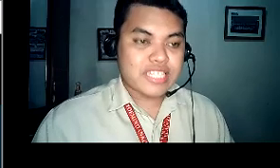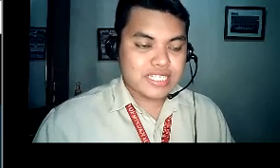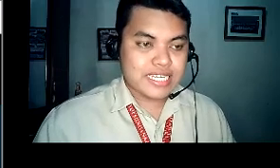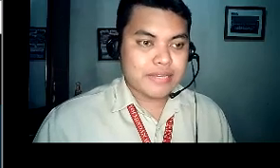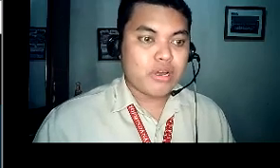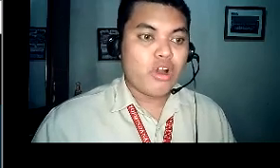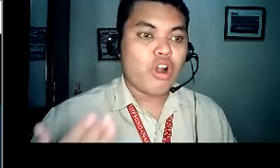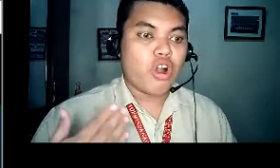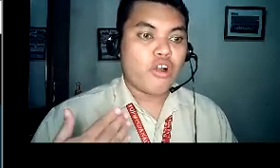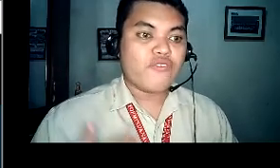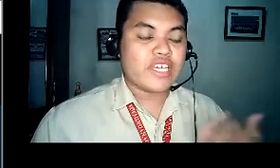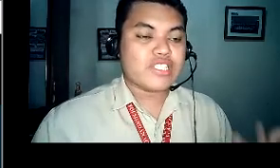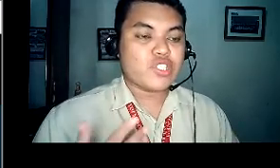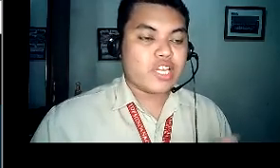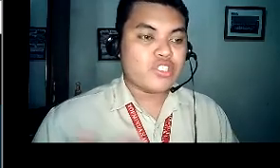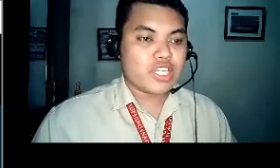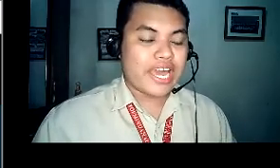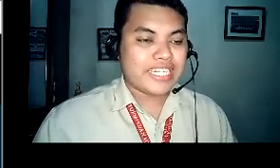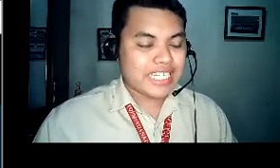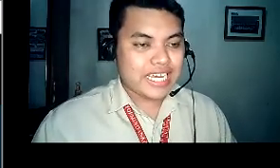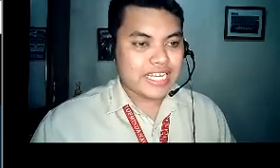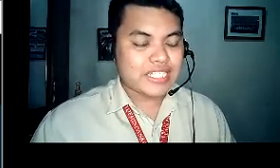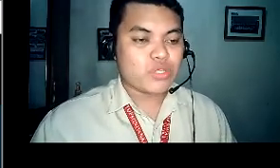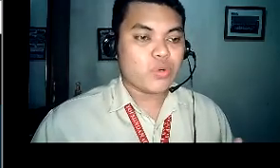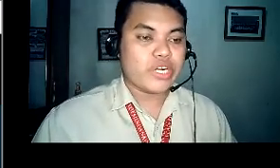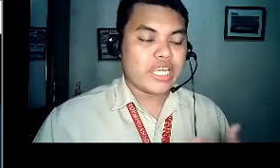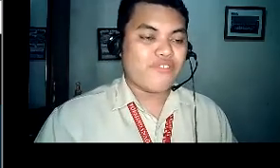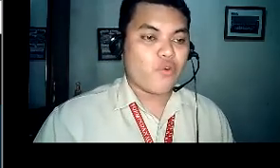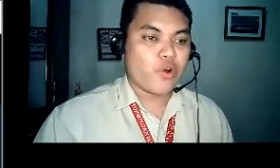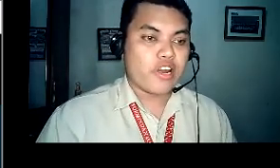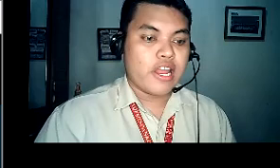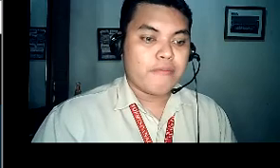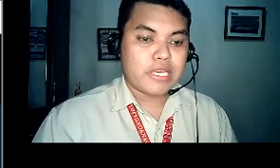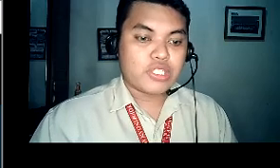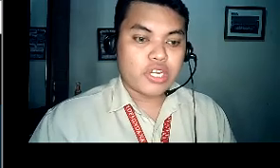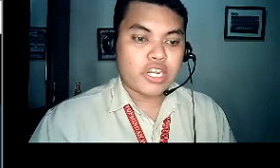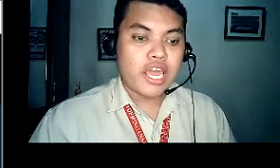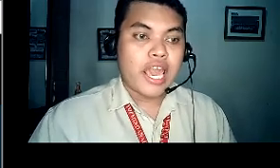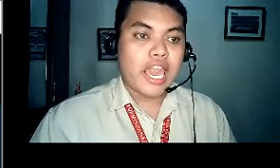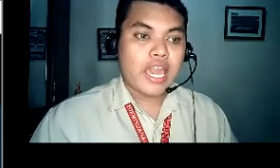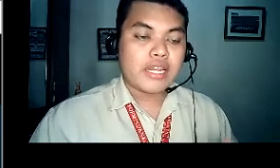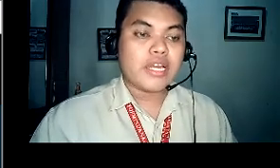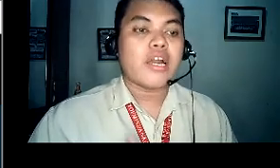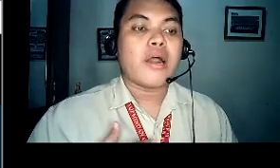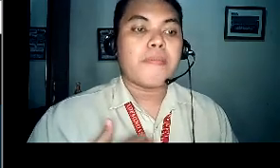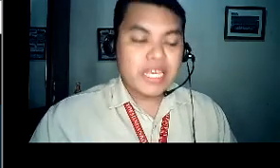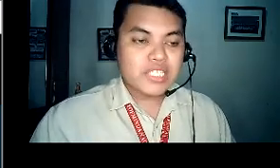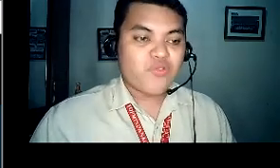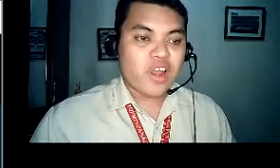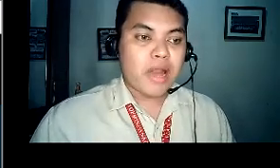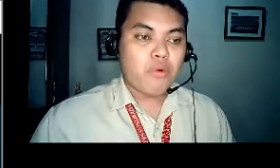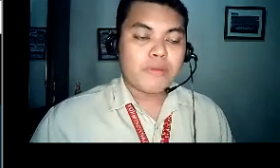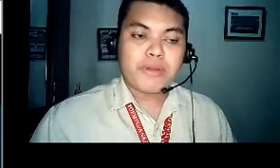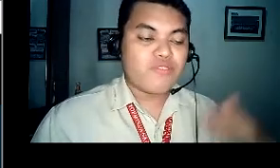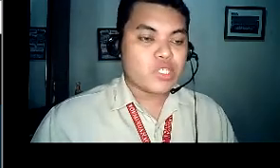or the system of exchanging ideas or information. And